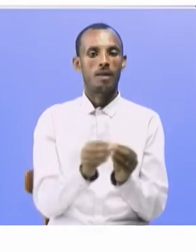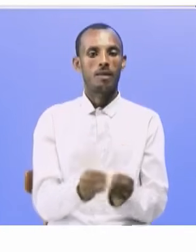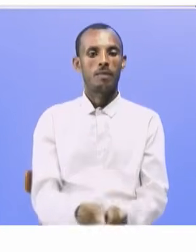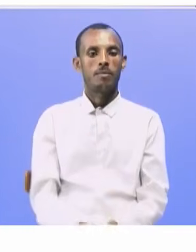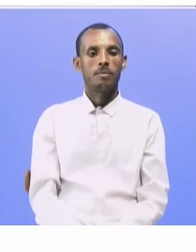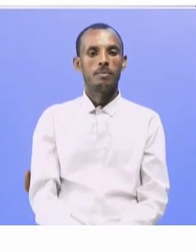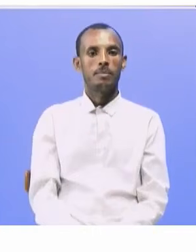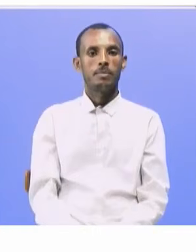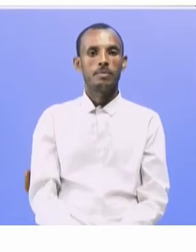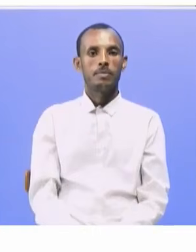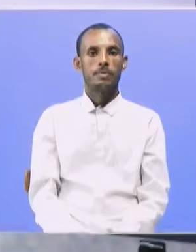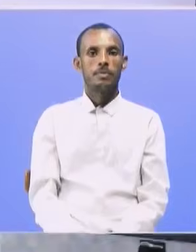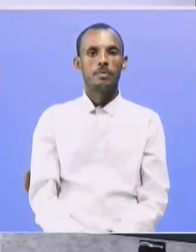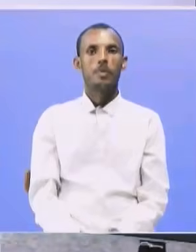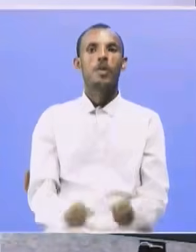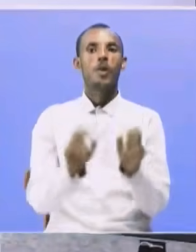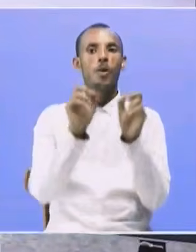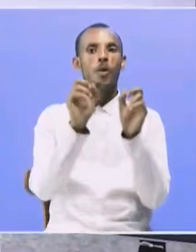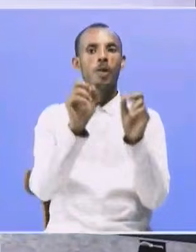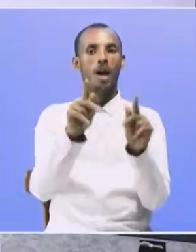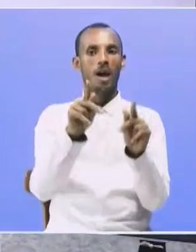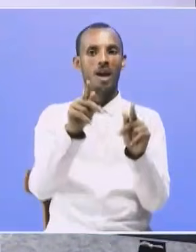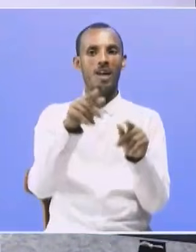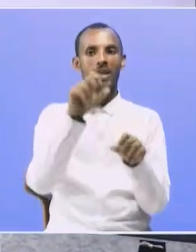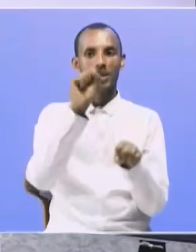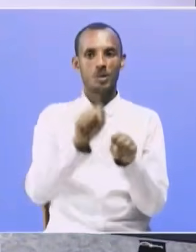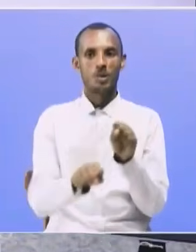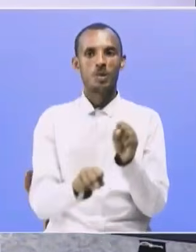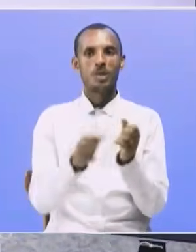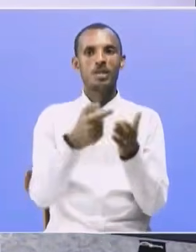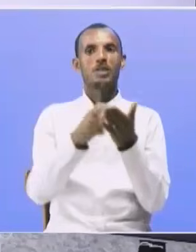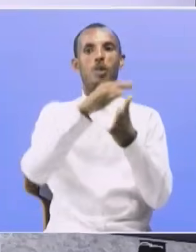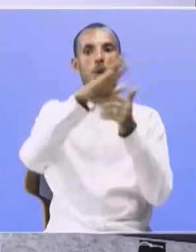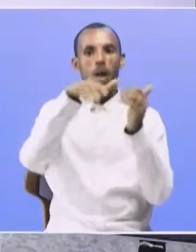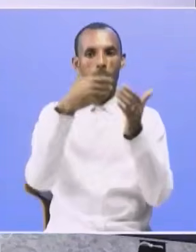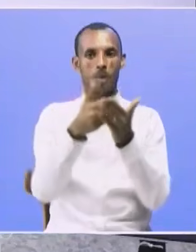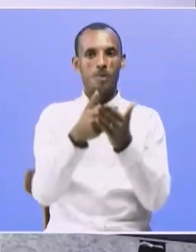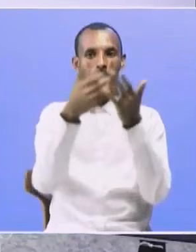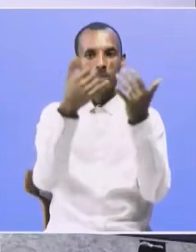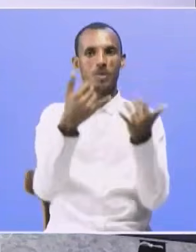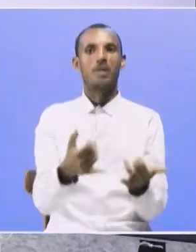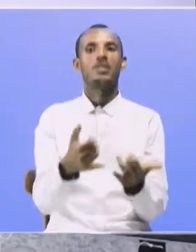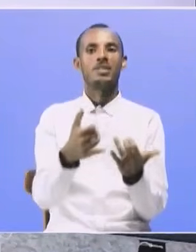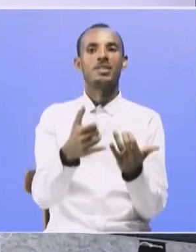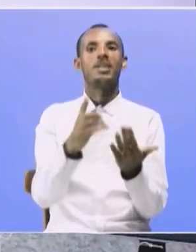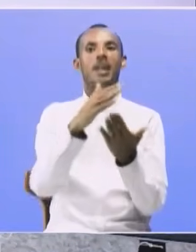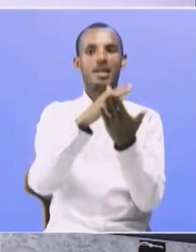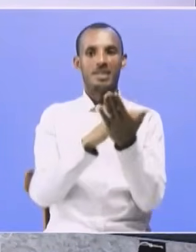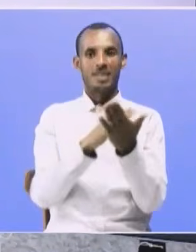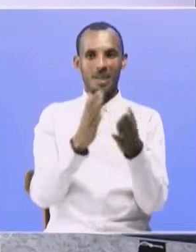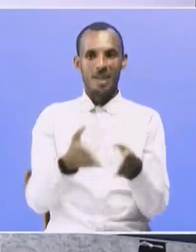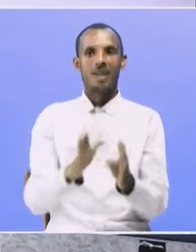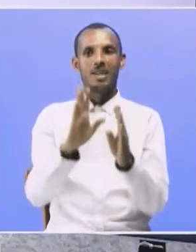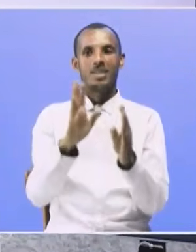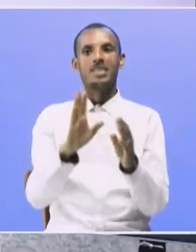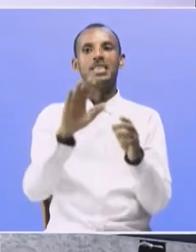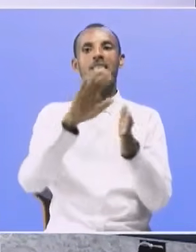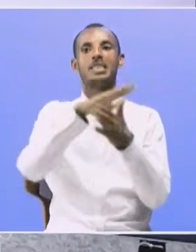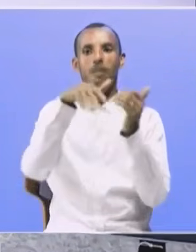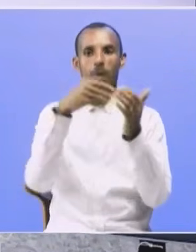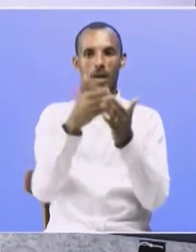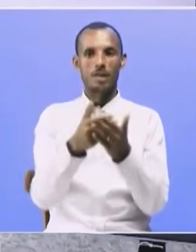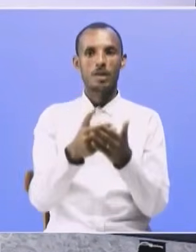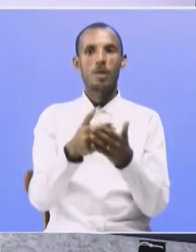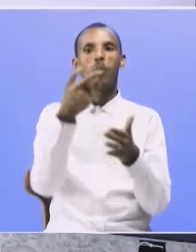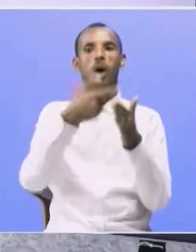set. Okay, so this is all about today's lesson, and let's summarize what we